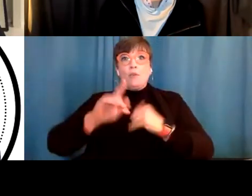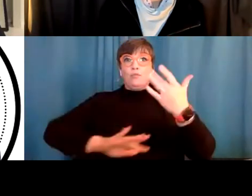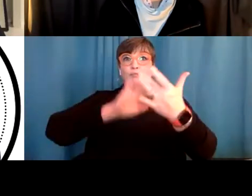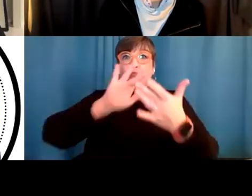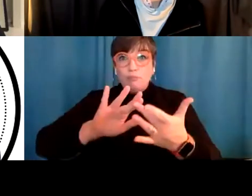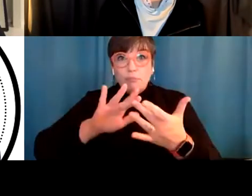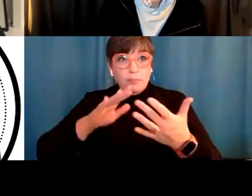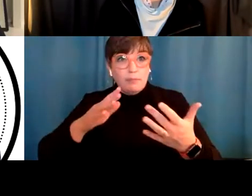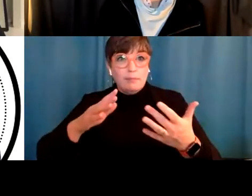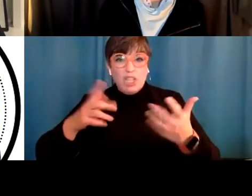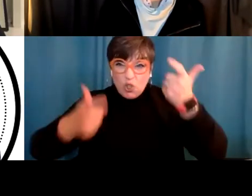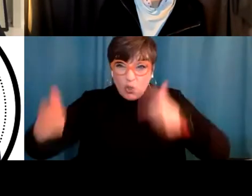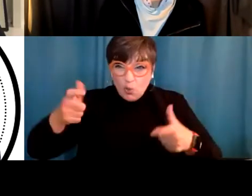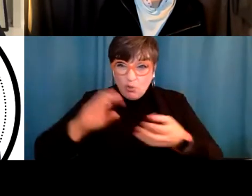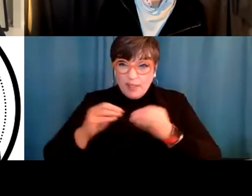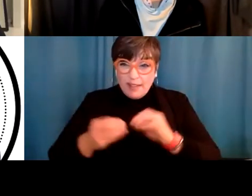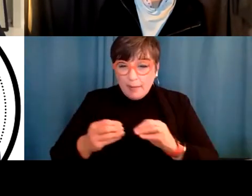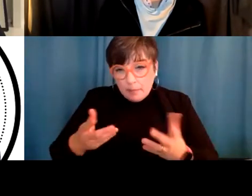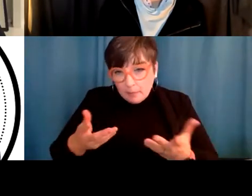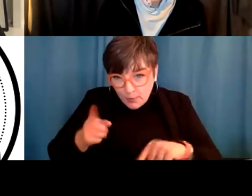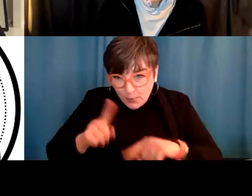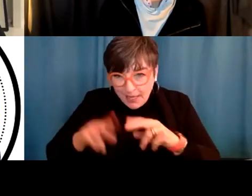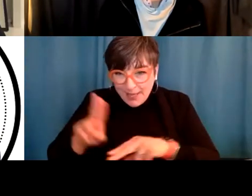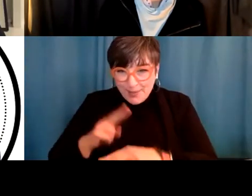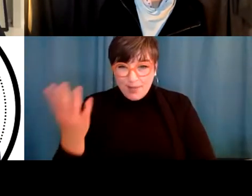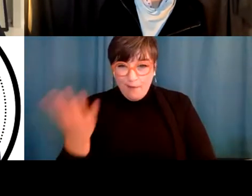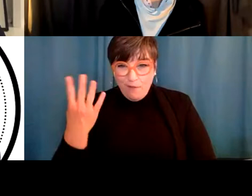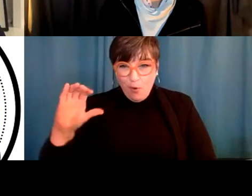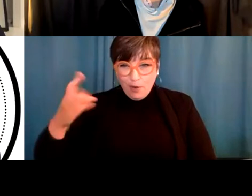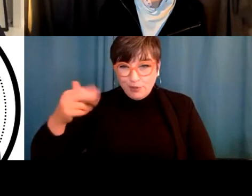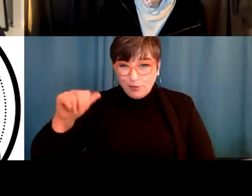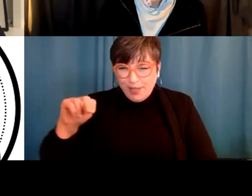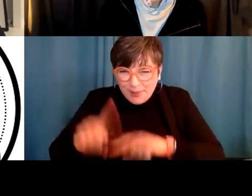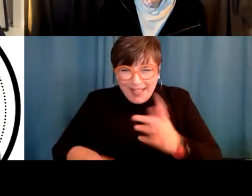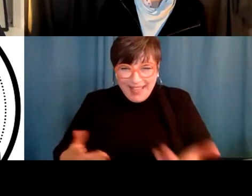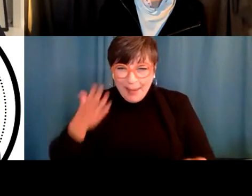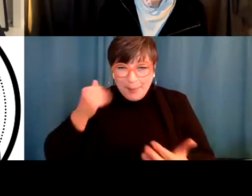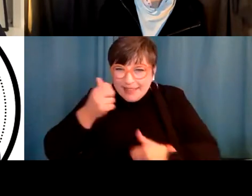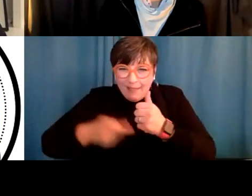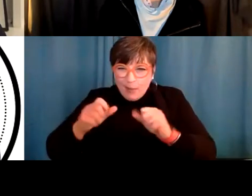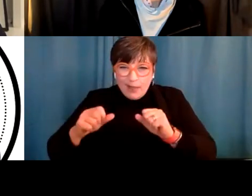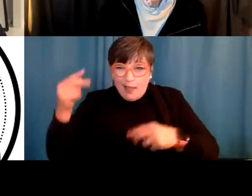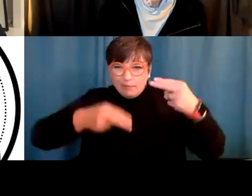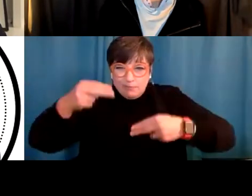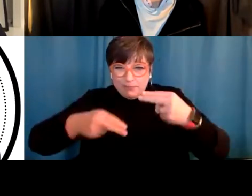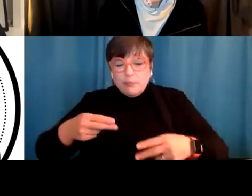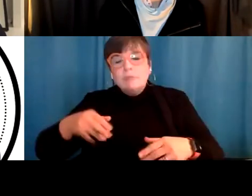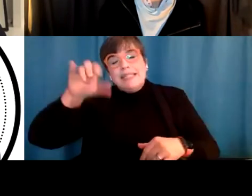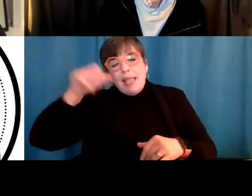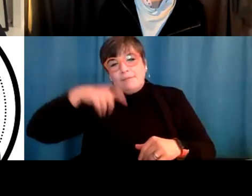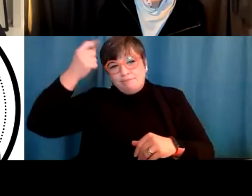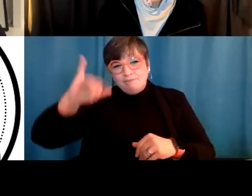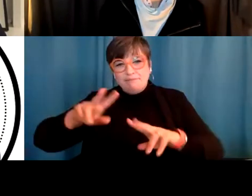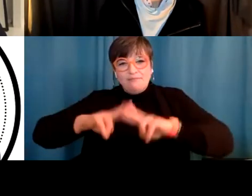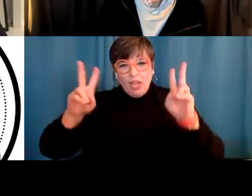coordinating inside 4chan, right? So that's a tiny mm-hmm. portion of the population. I think most of us would agree that it's very extreme. It's mm-hmm. through